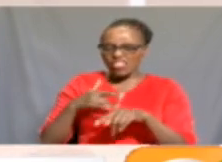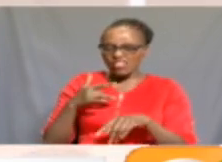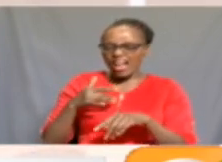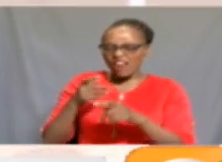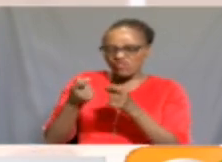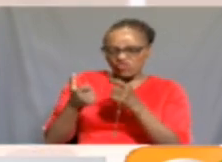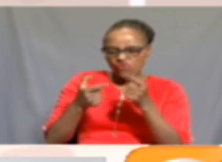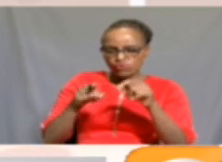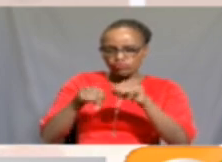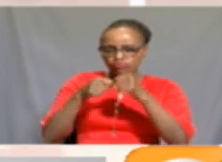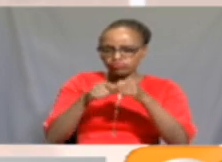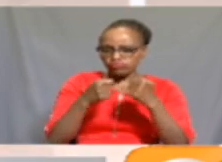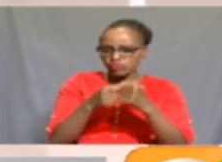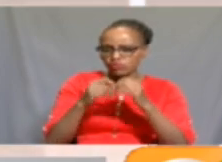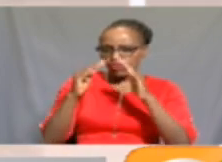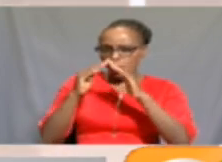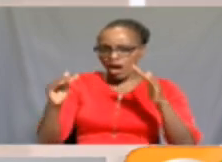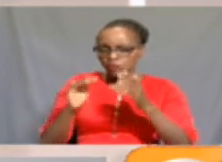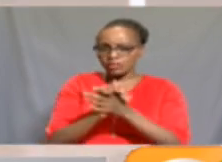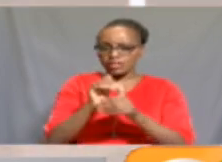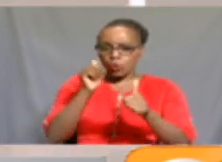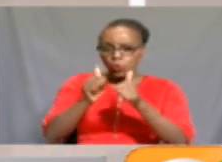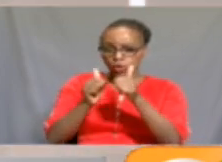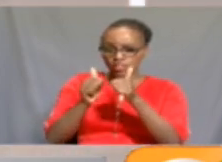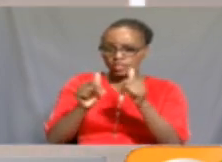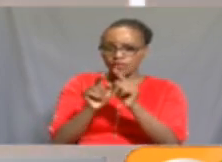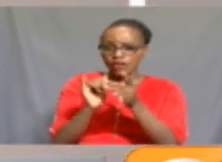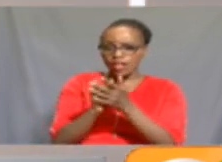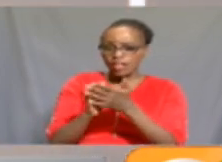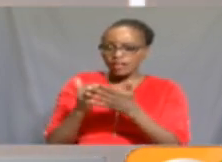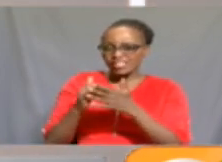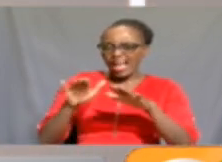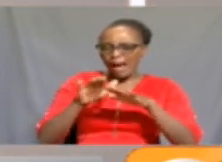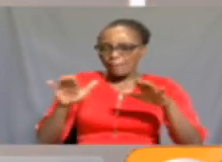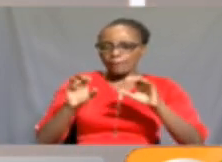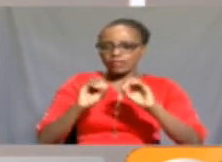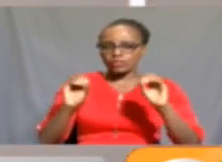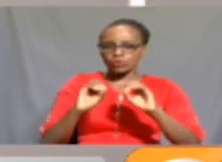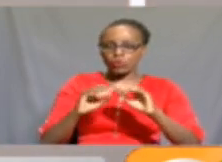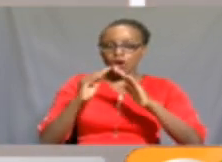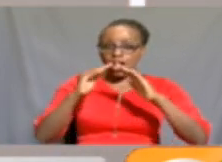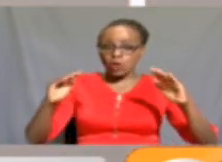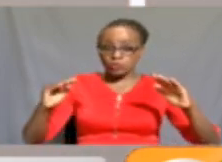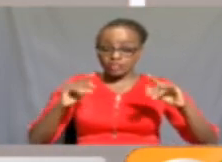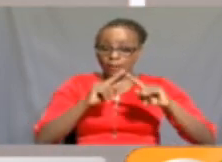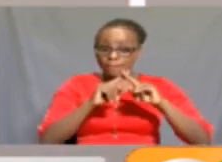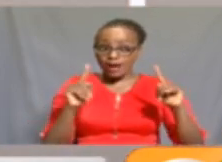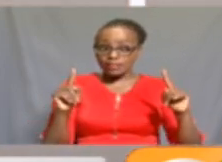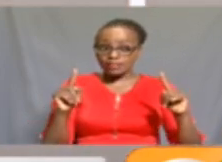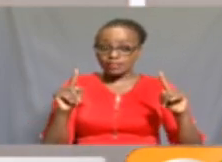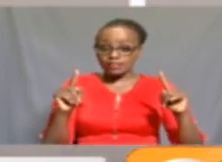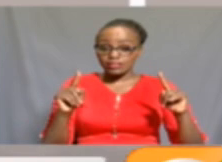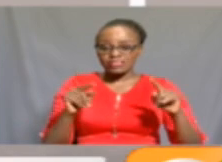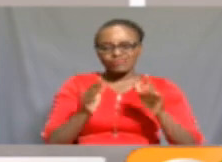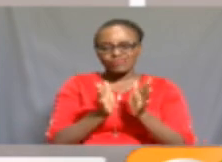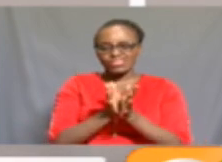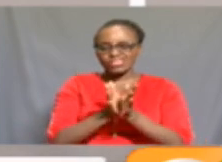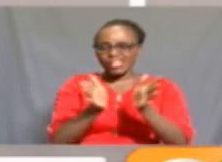damages for houses which are not like the semi-permanent houses, but